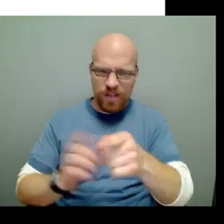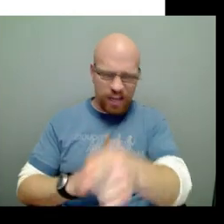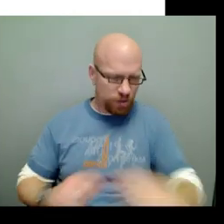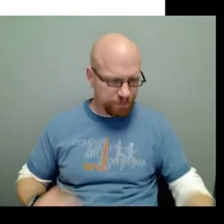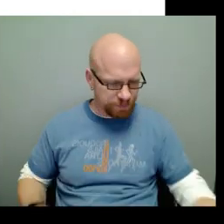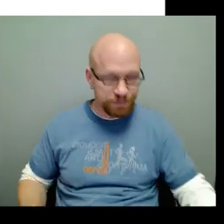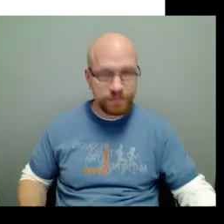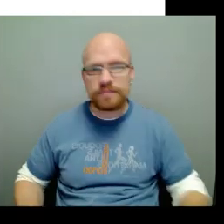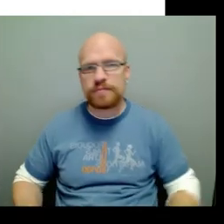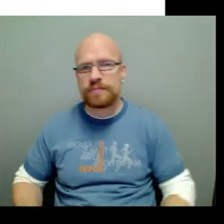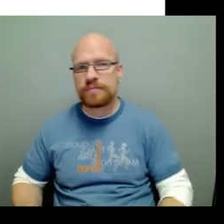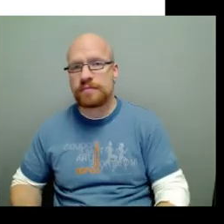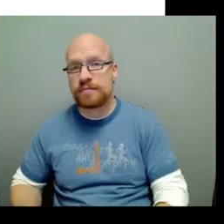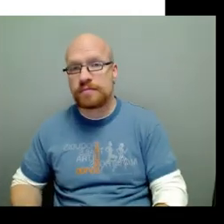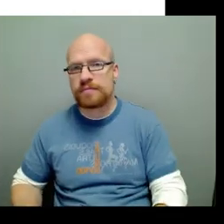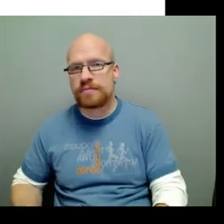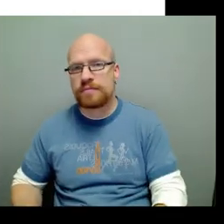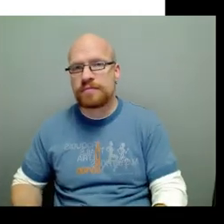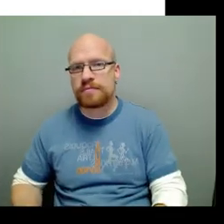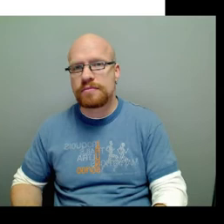So we're right over here.